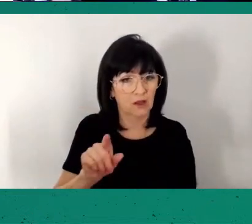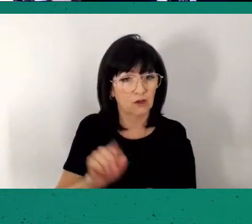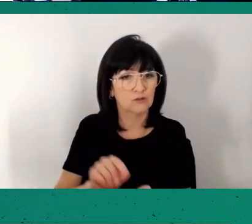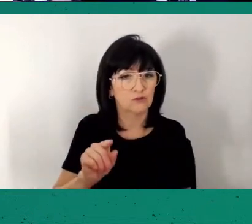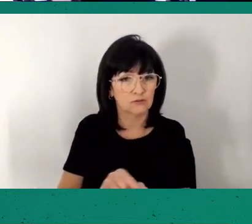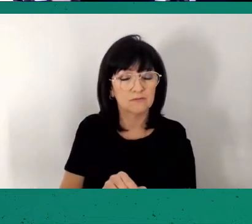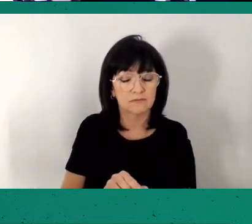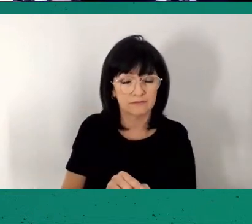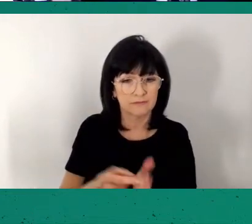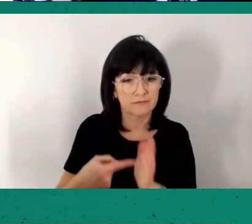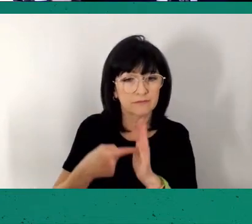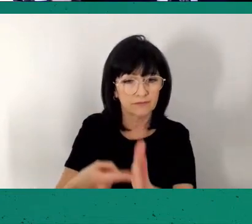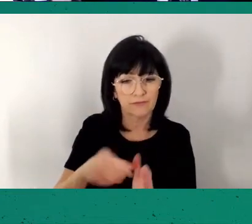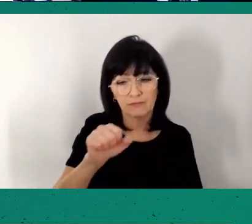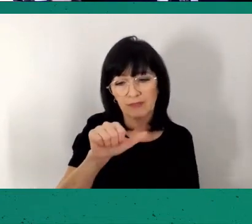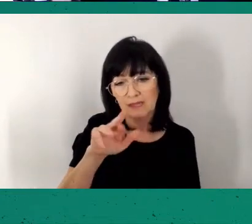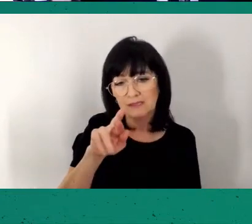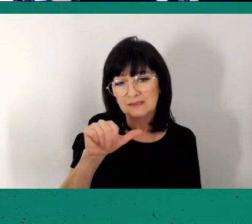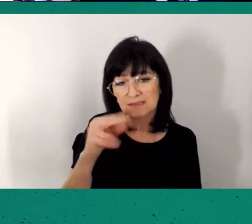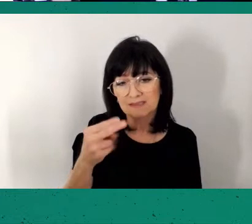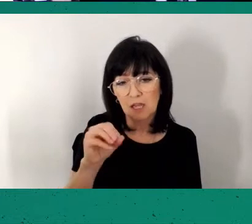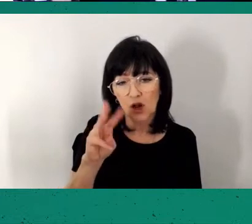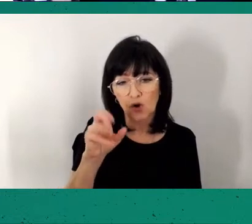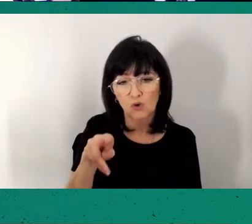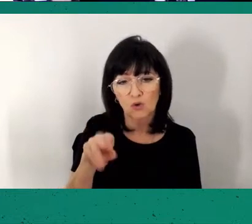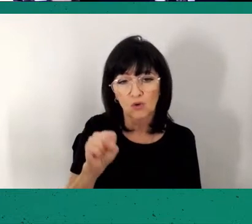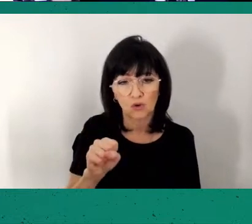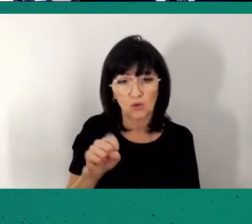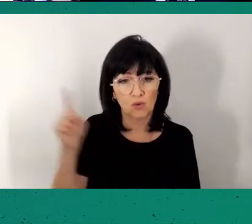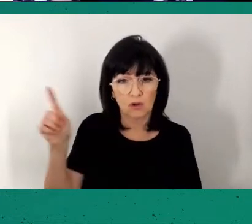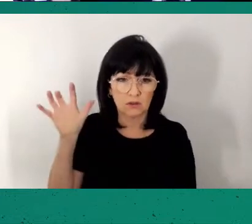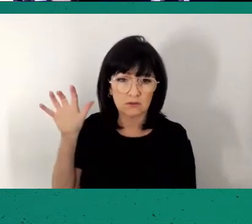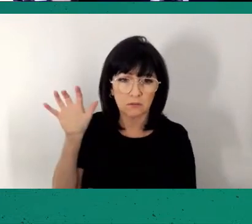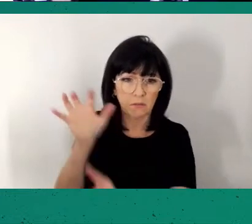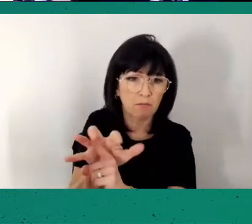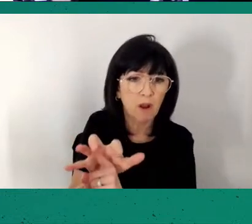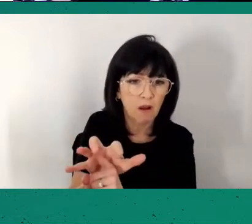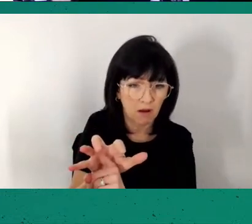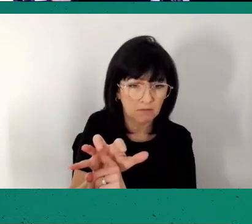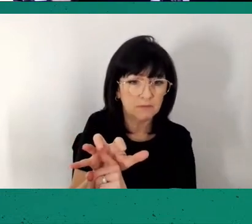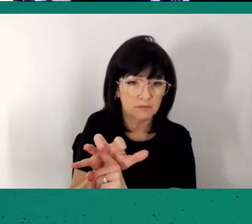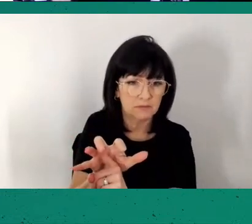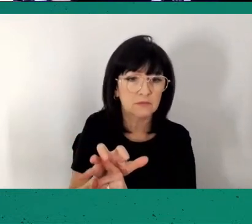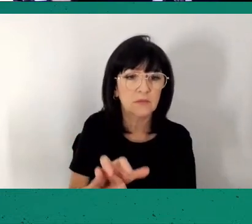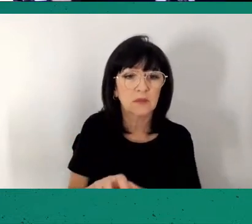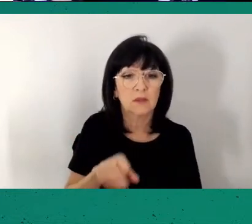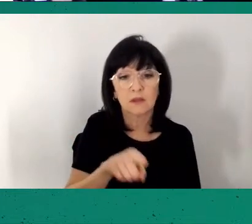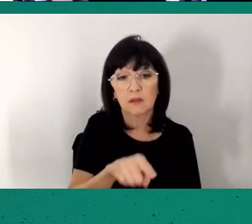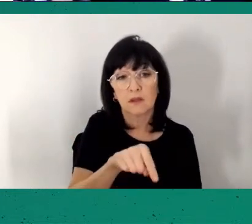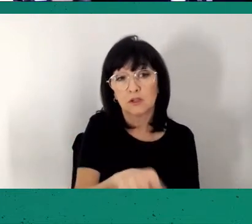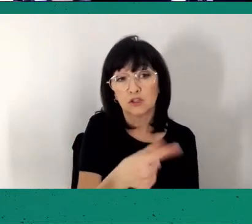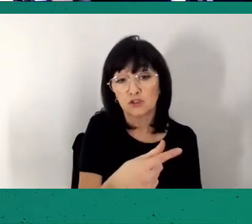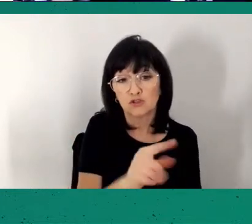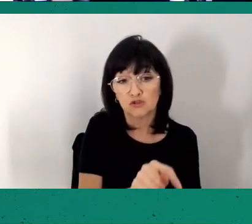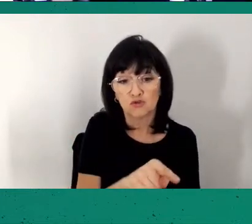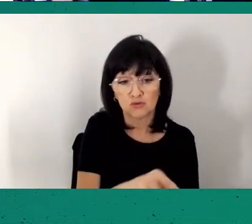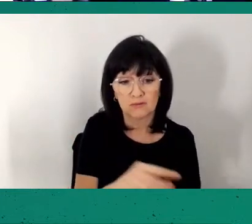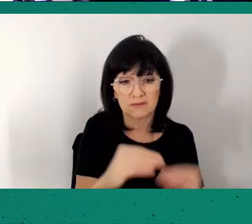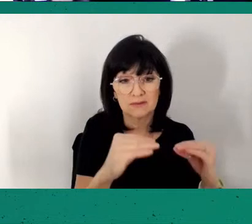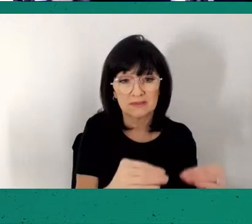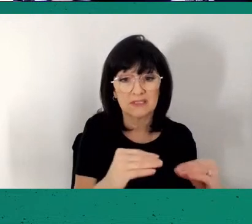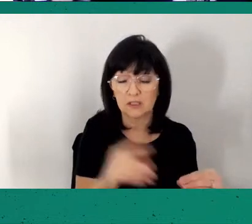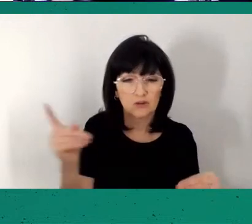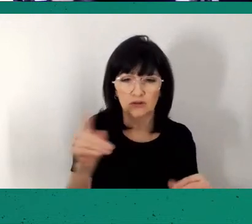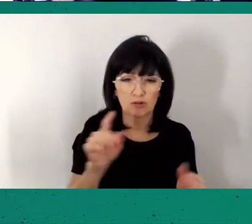Owens, a teacher in Georgetown, was mobbed and driven from Georgetown, where she was teaching.